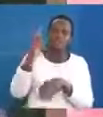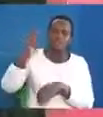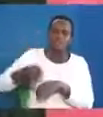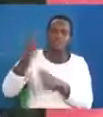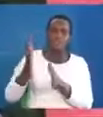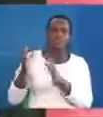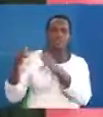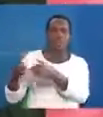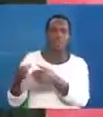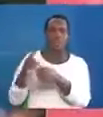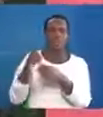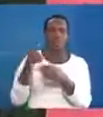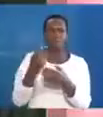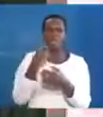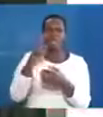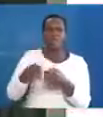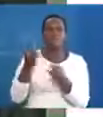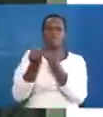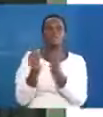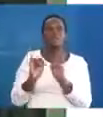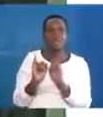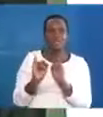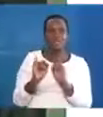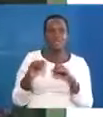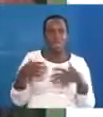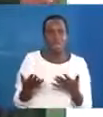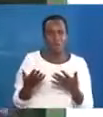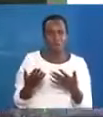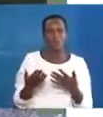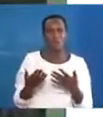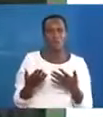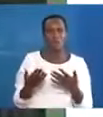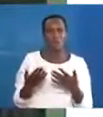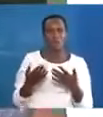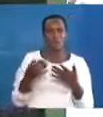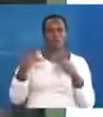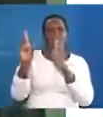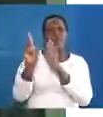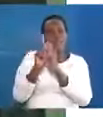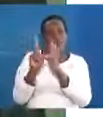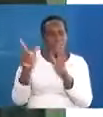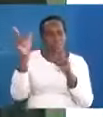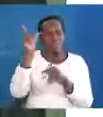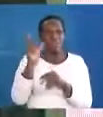How? The executive is there, the legislature and the judiciary.